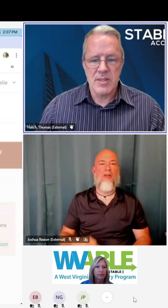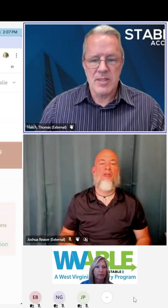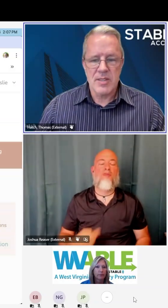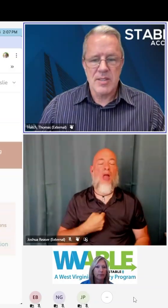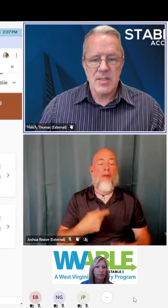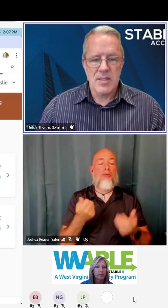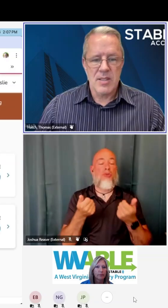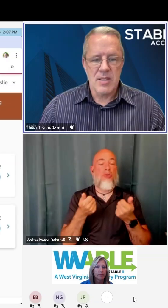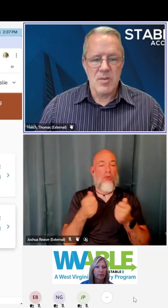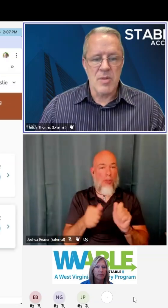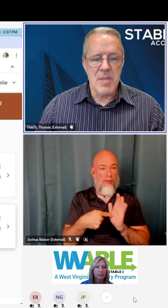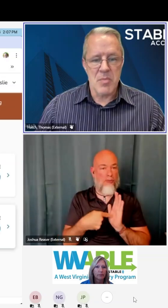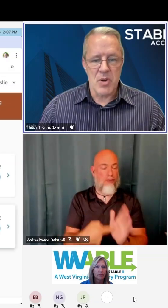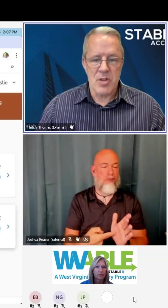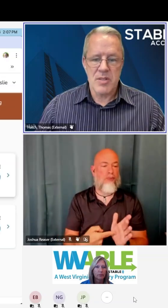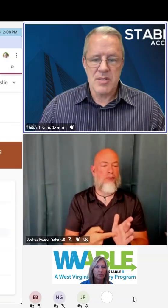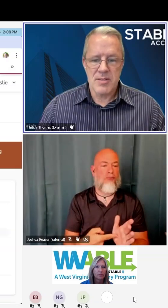to